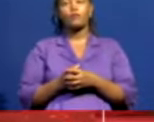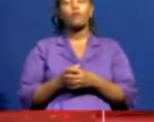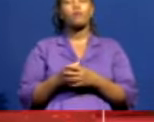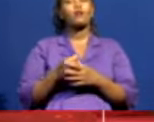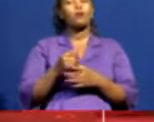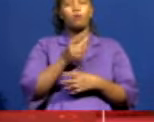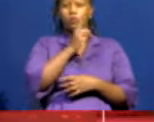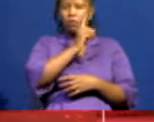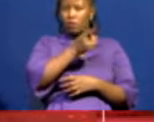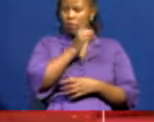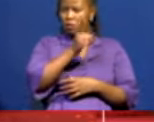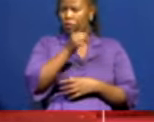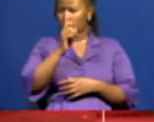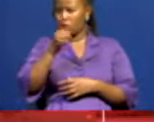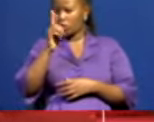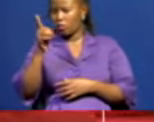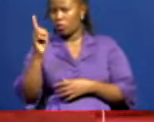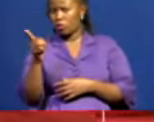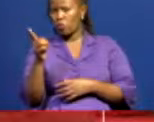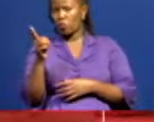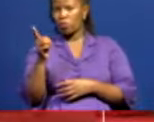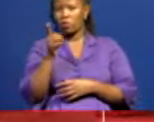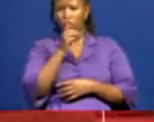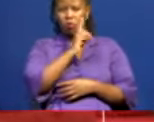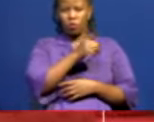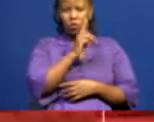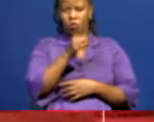Niseme nyinyi. Nyinyi.